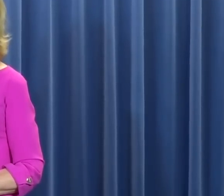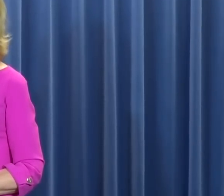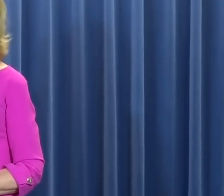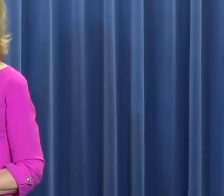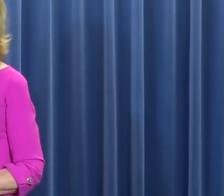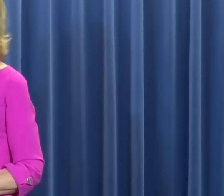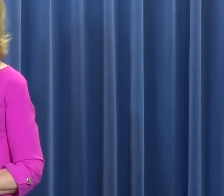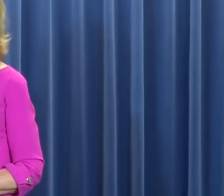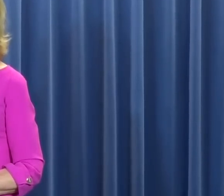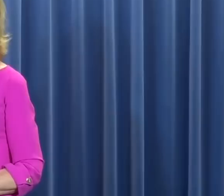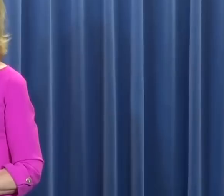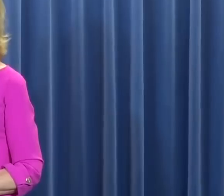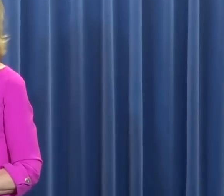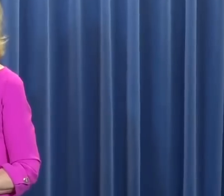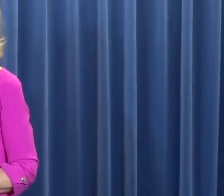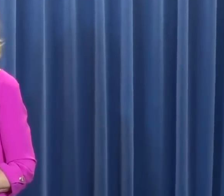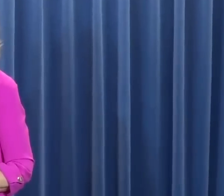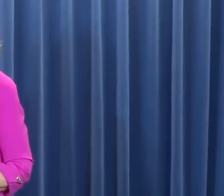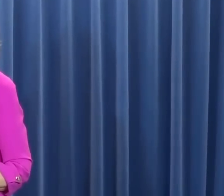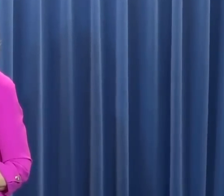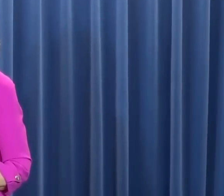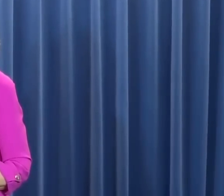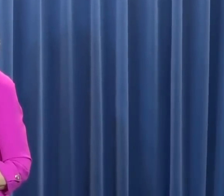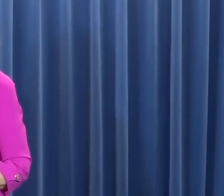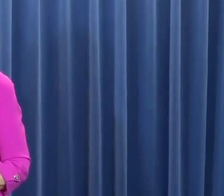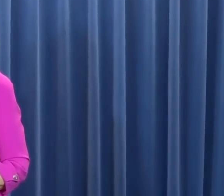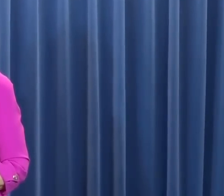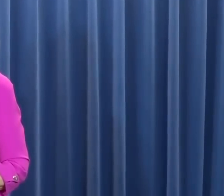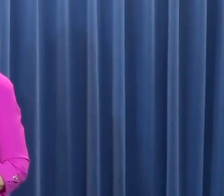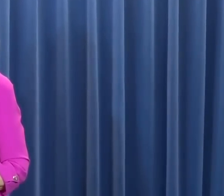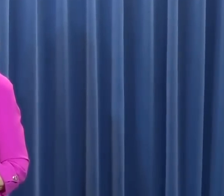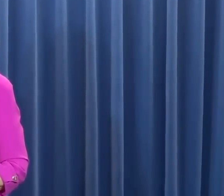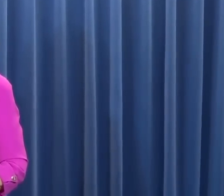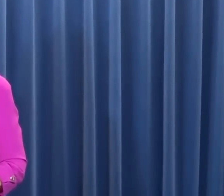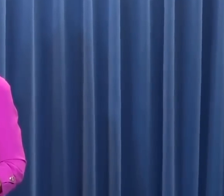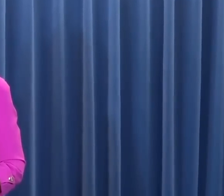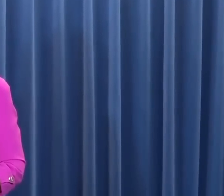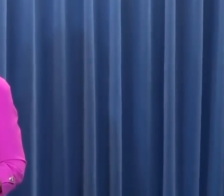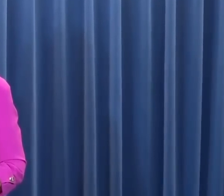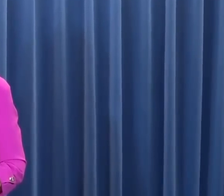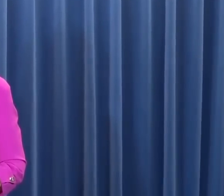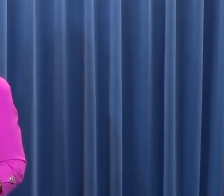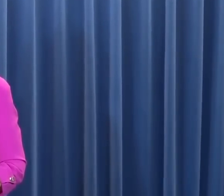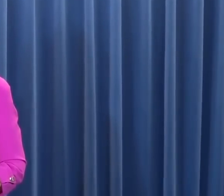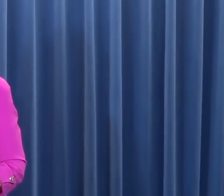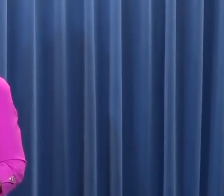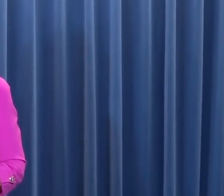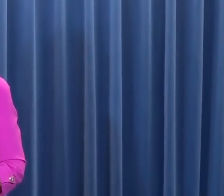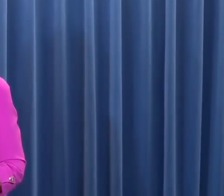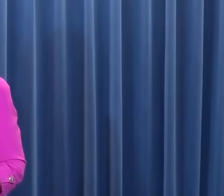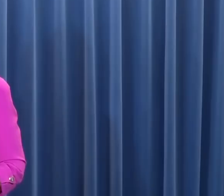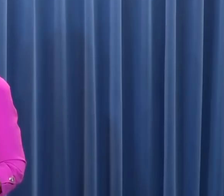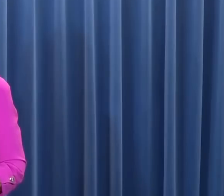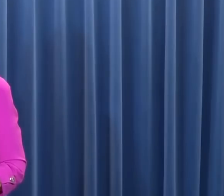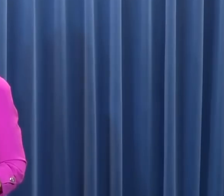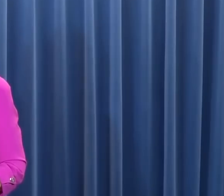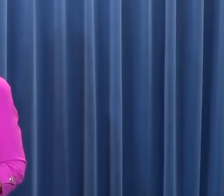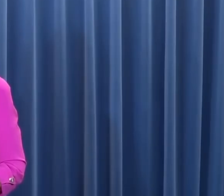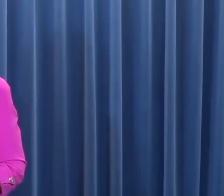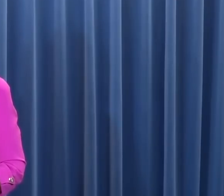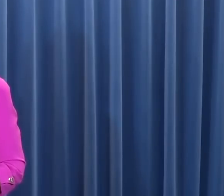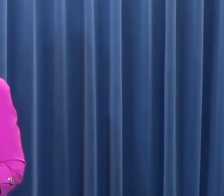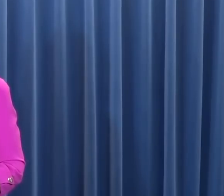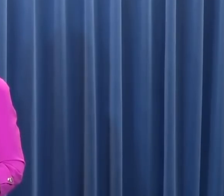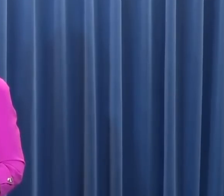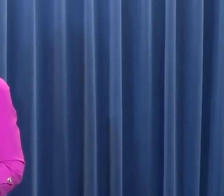also run for 3 weeks across the state on television and social media. The message in this public